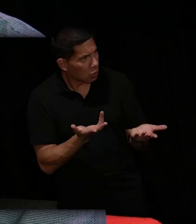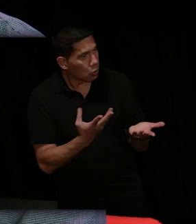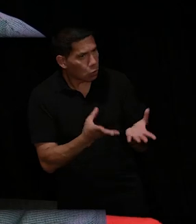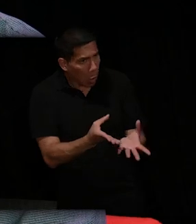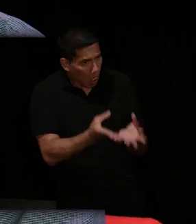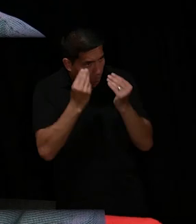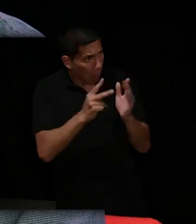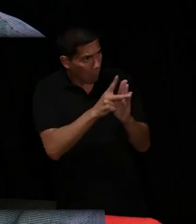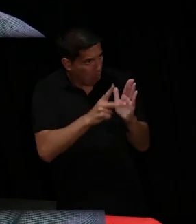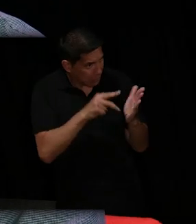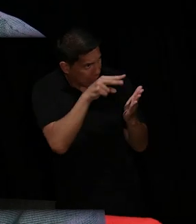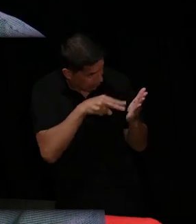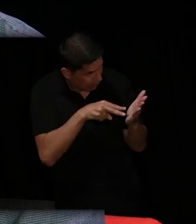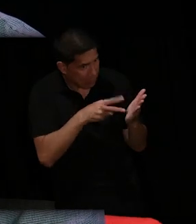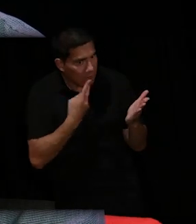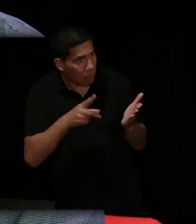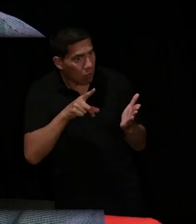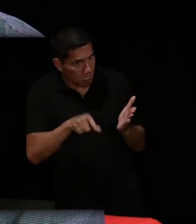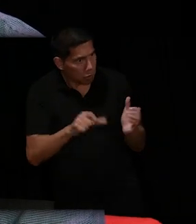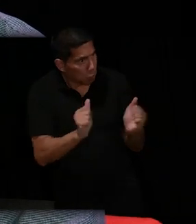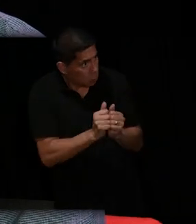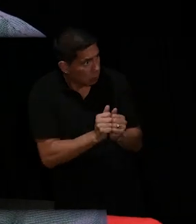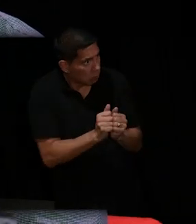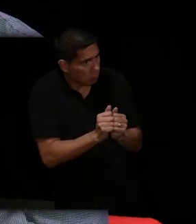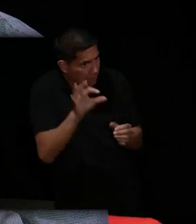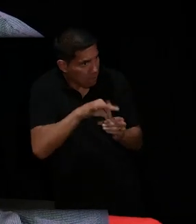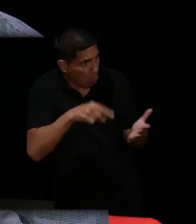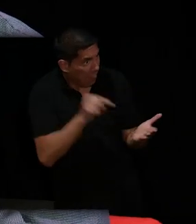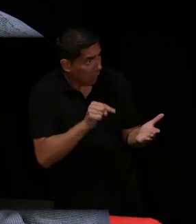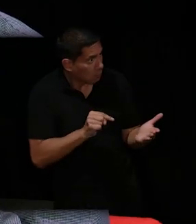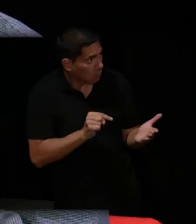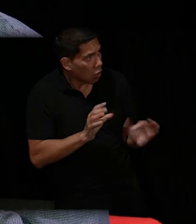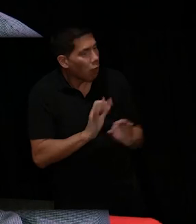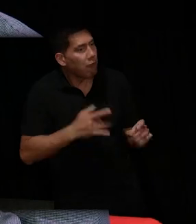learn if the person's qualified, and vote on that, not feel like they need to be